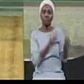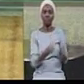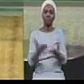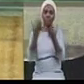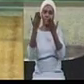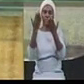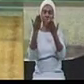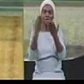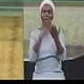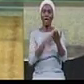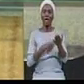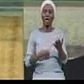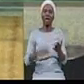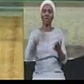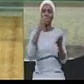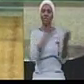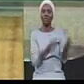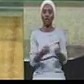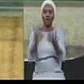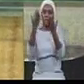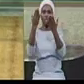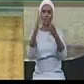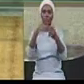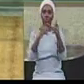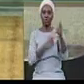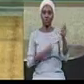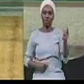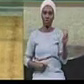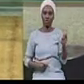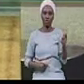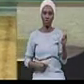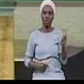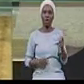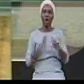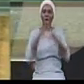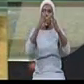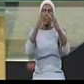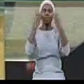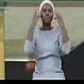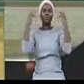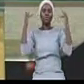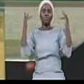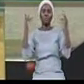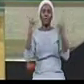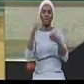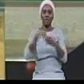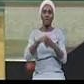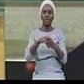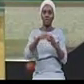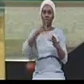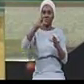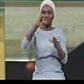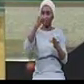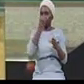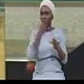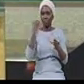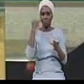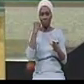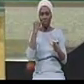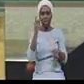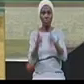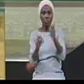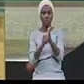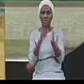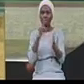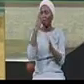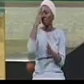Lord your God. Blow the trumpet in Zion. Let those who are sleeping wake up. Let those who are sluggish rise